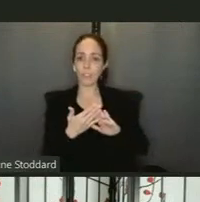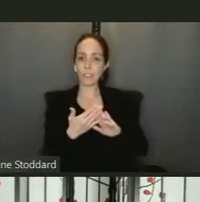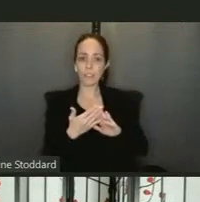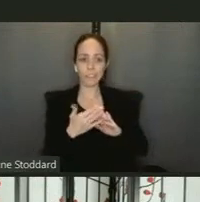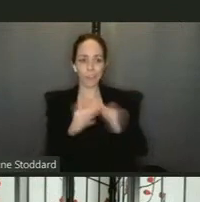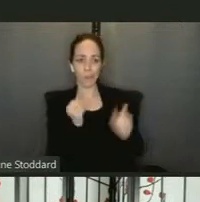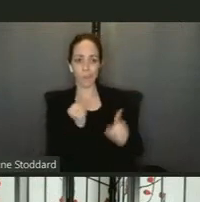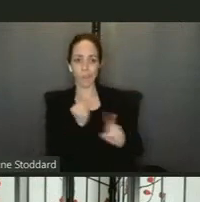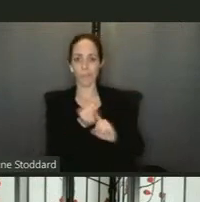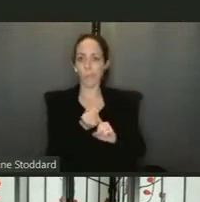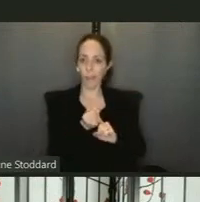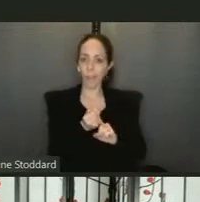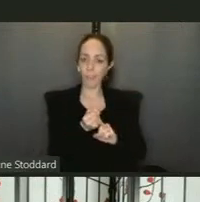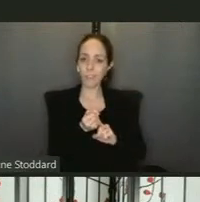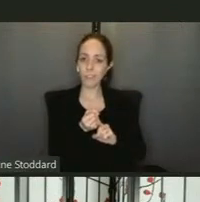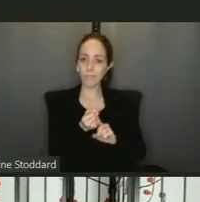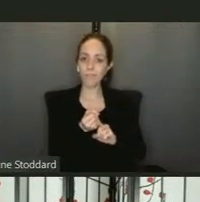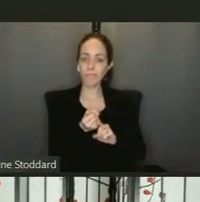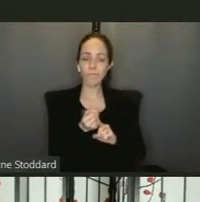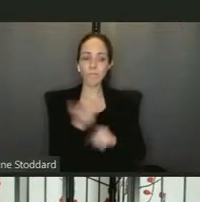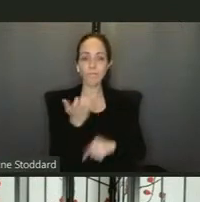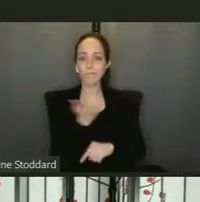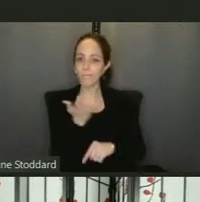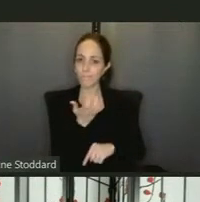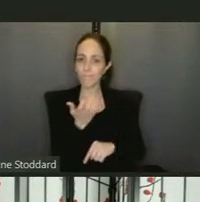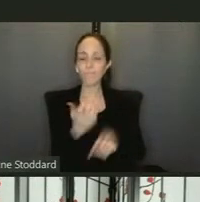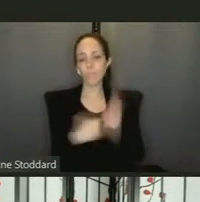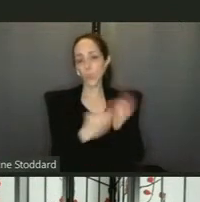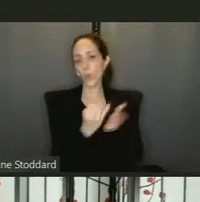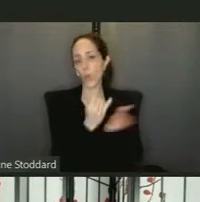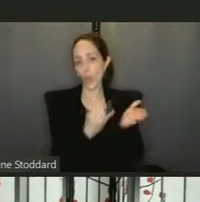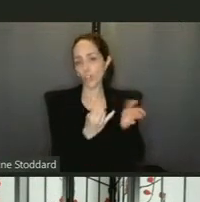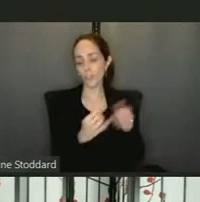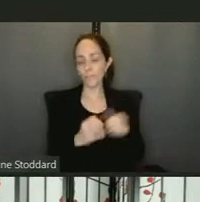by COVID at disproportionate rates. Next slide, please.